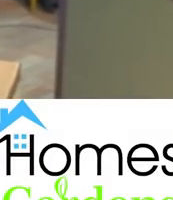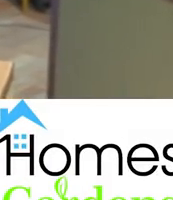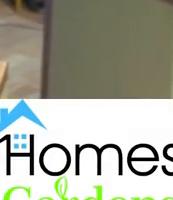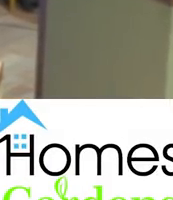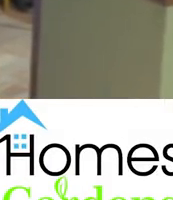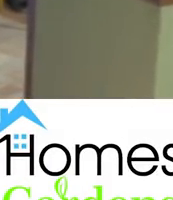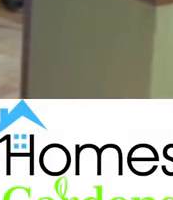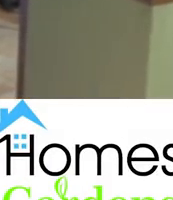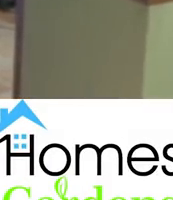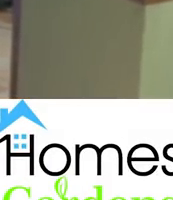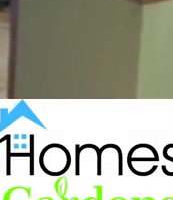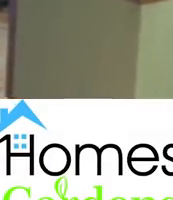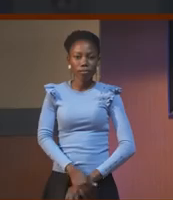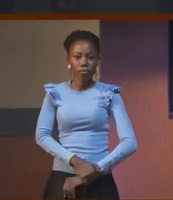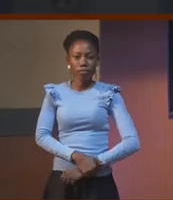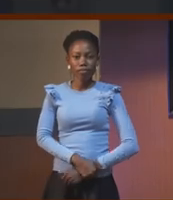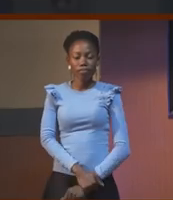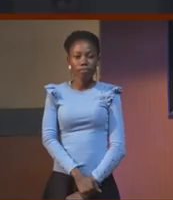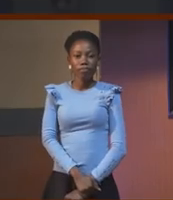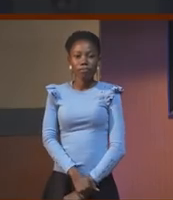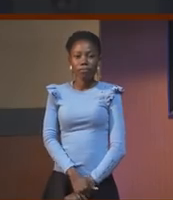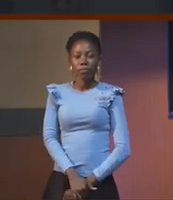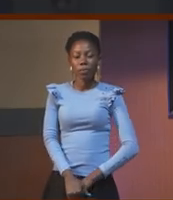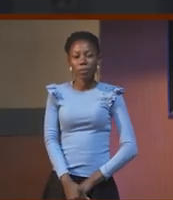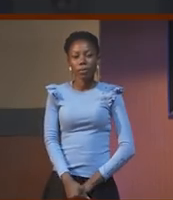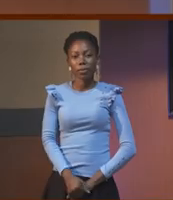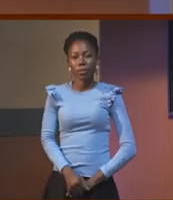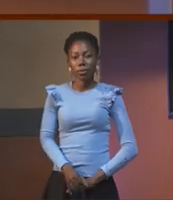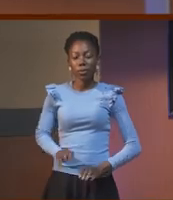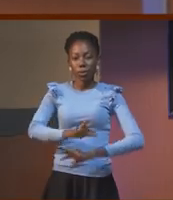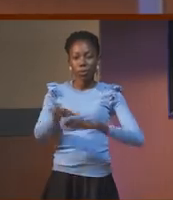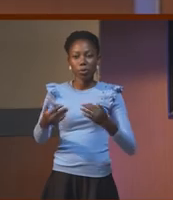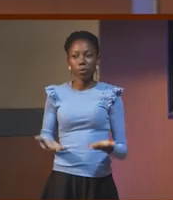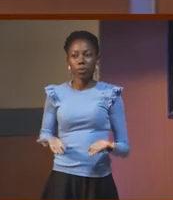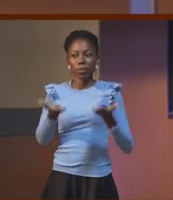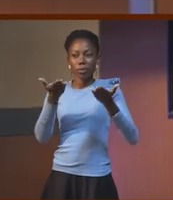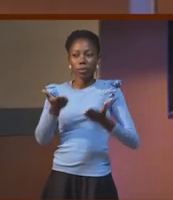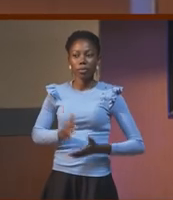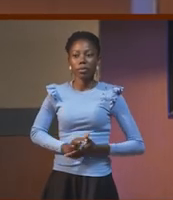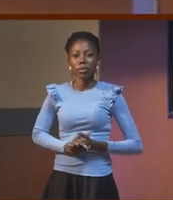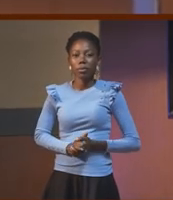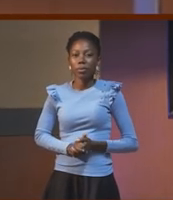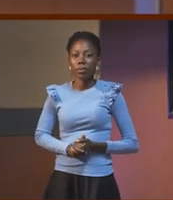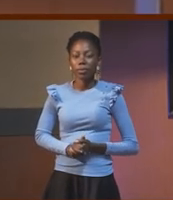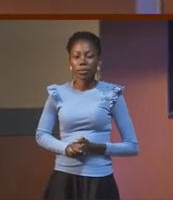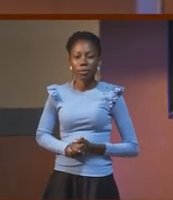movie producer, to honor the agreement they have on a movie production. Arise.